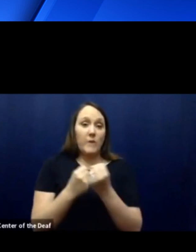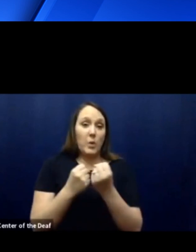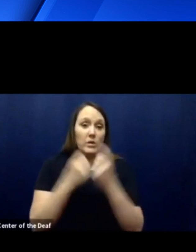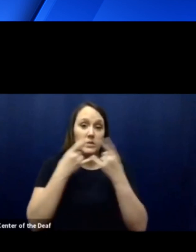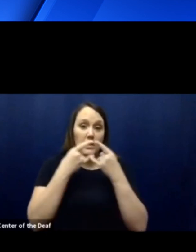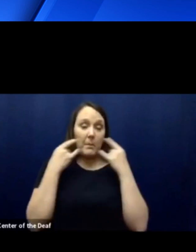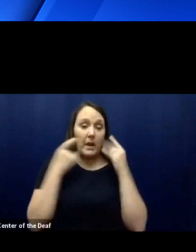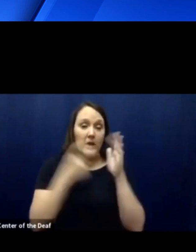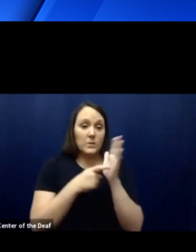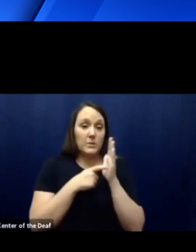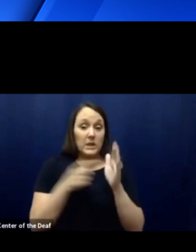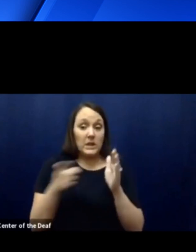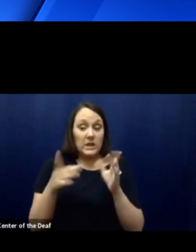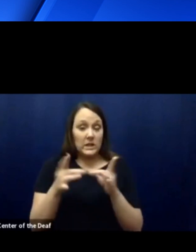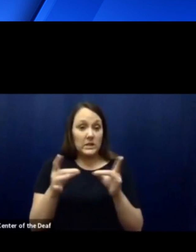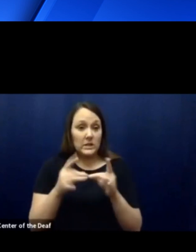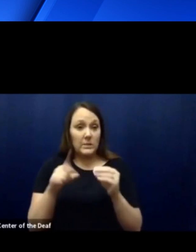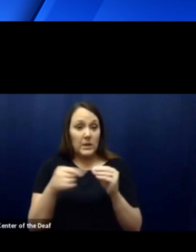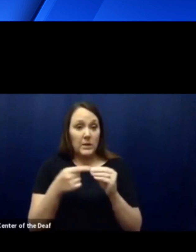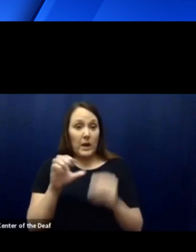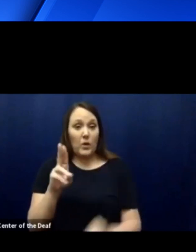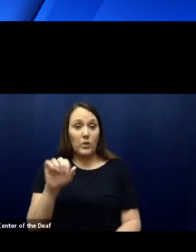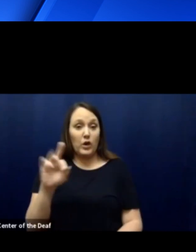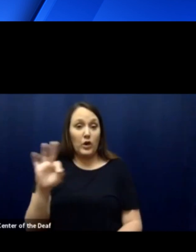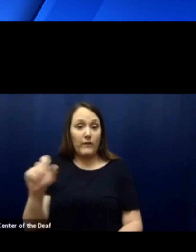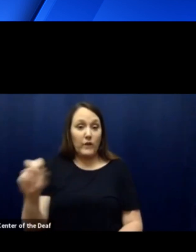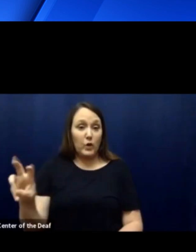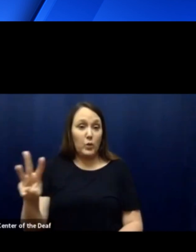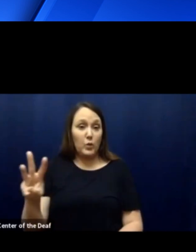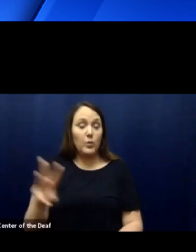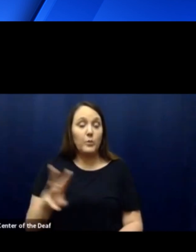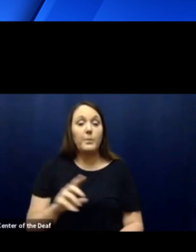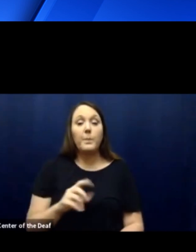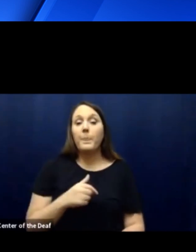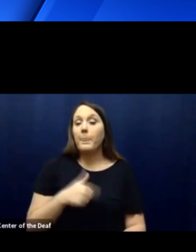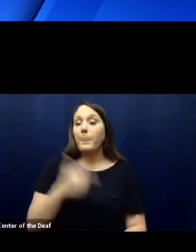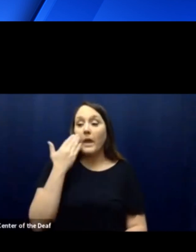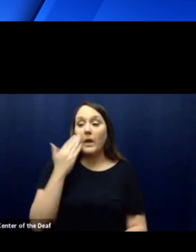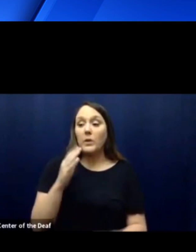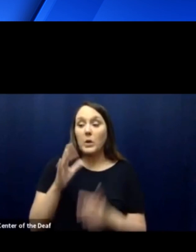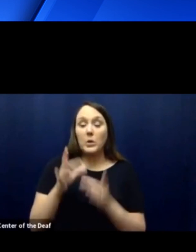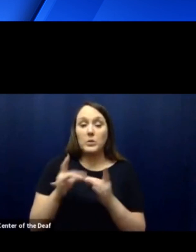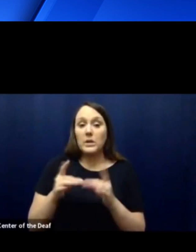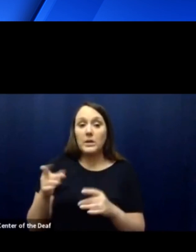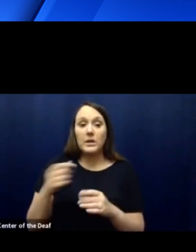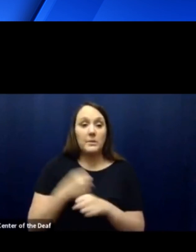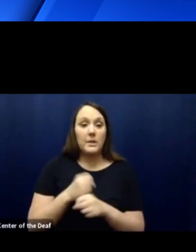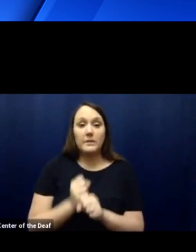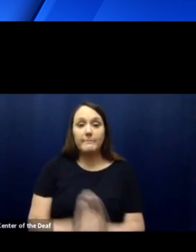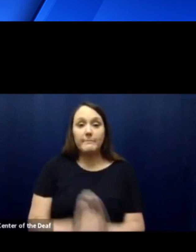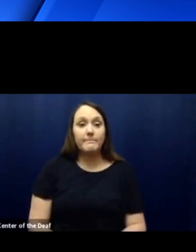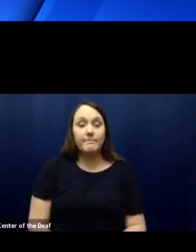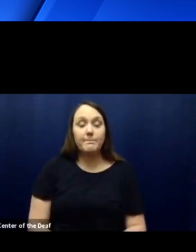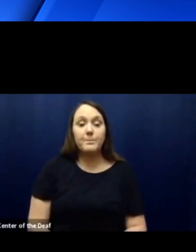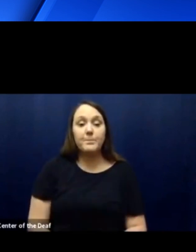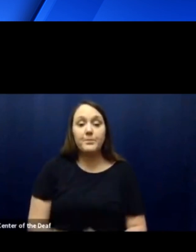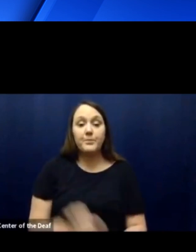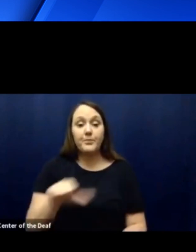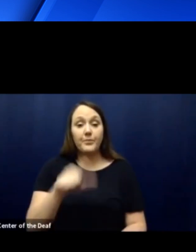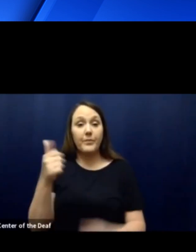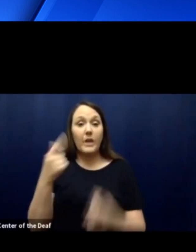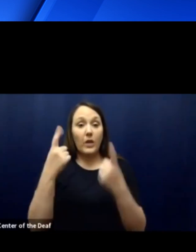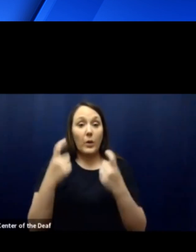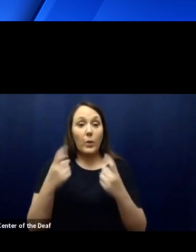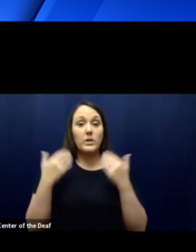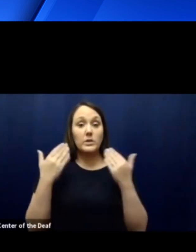statement on enforcement of the curfew of 10 p.m. bar closure? I'm not aware of any statement that he's made. All right, any other questions?